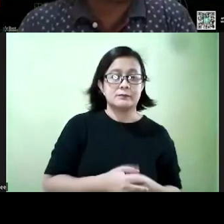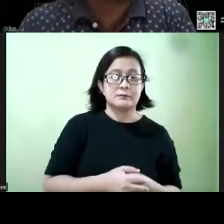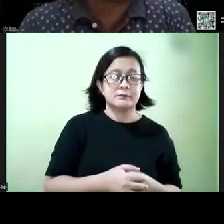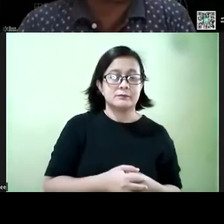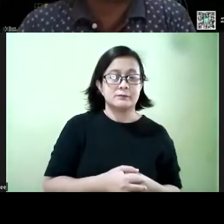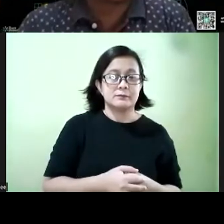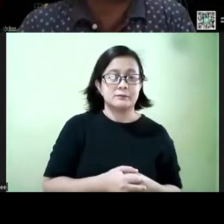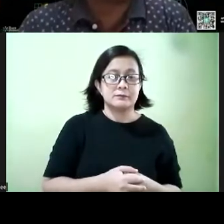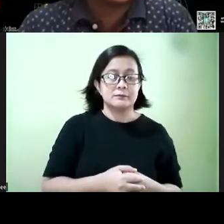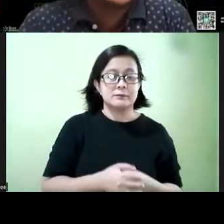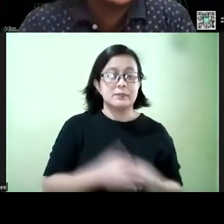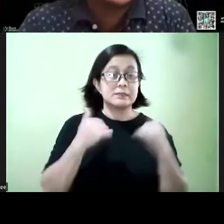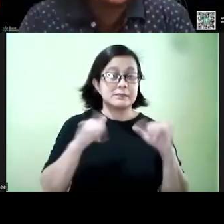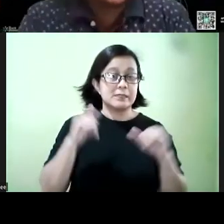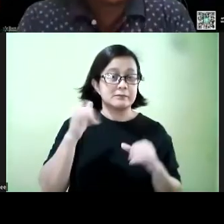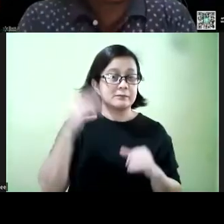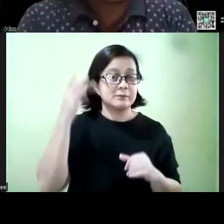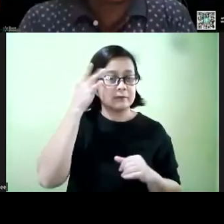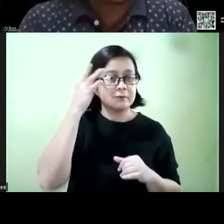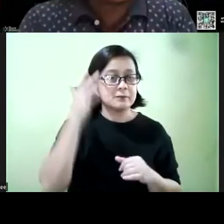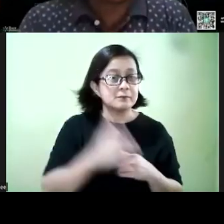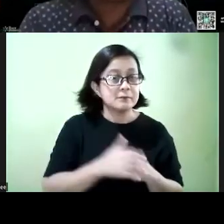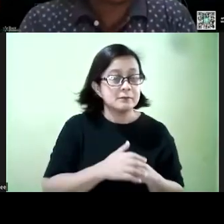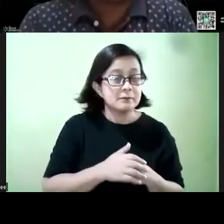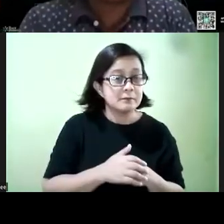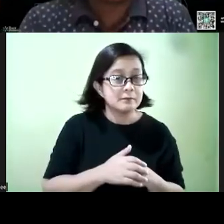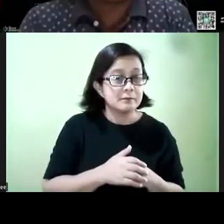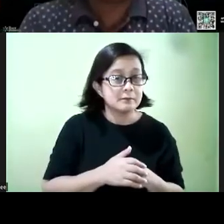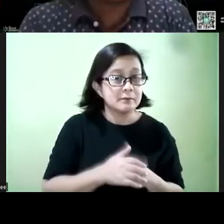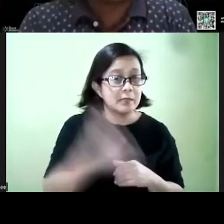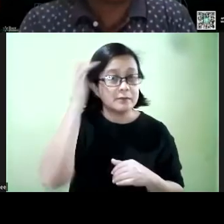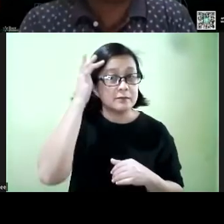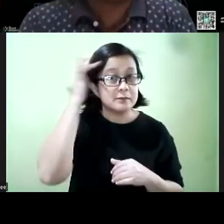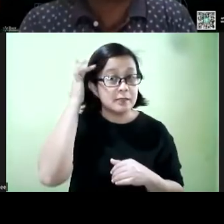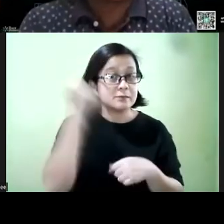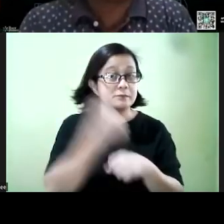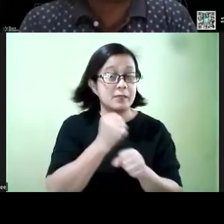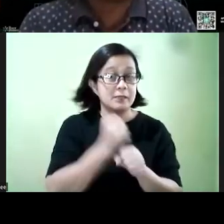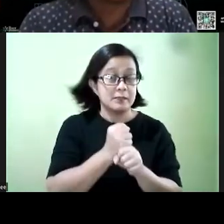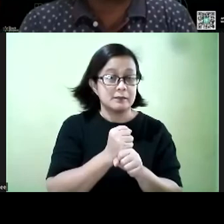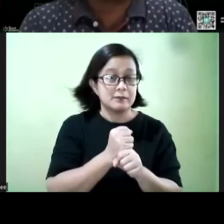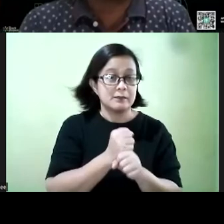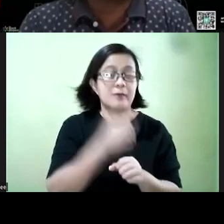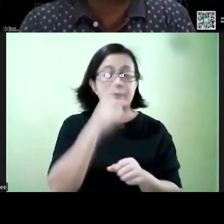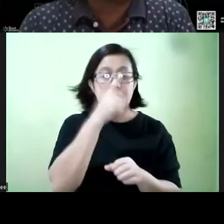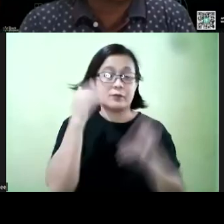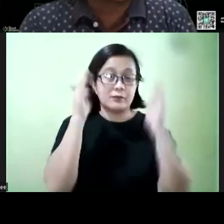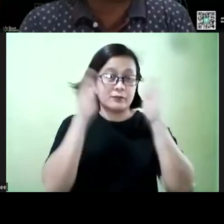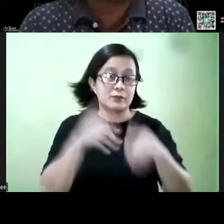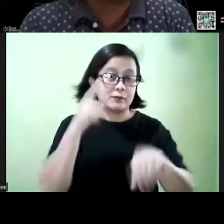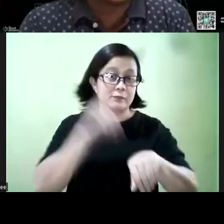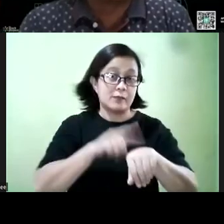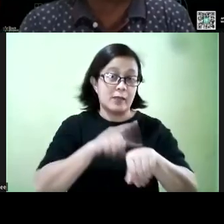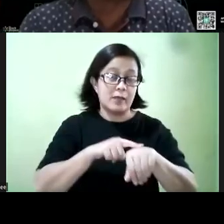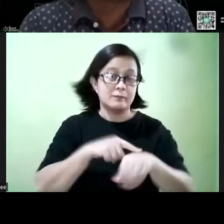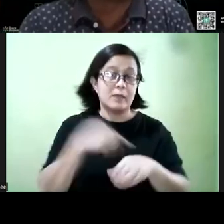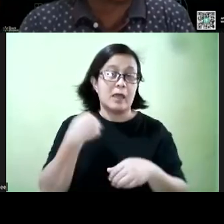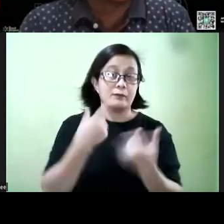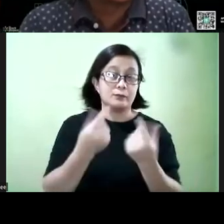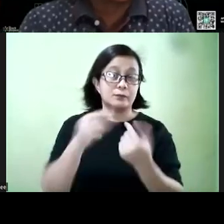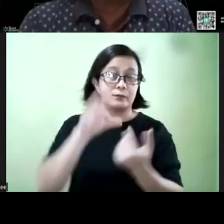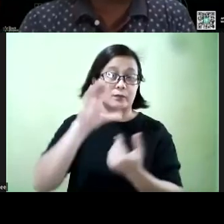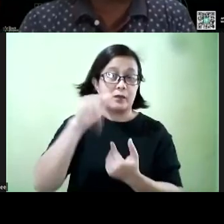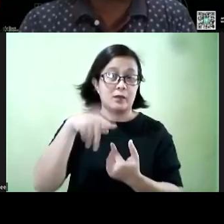self-awareness also is sense-making. So that's why we're focusing on tiny products. In other words, when you're doing your capstone while you're in